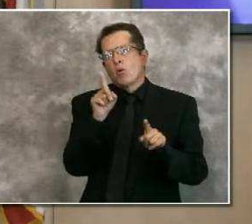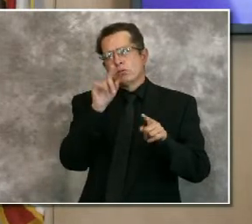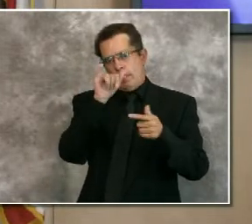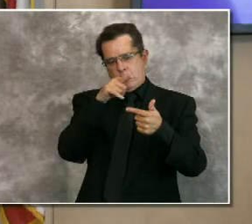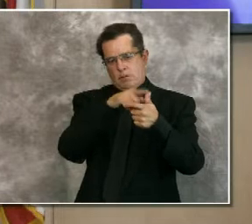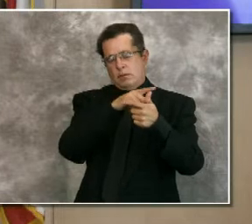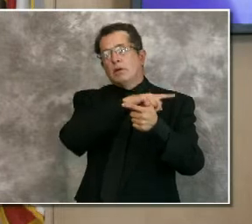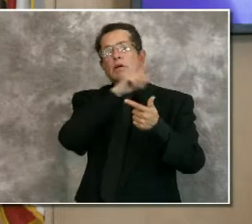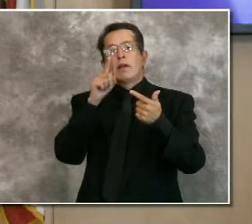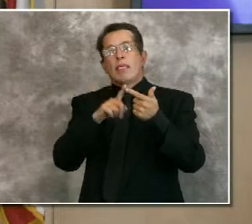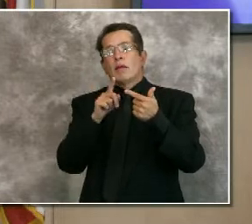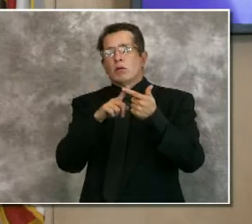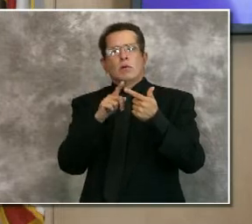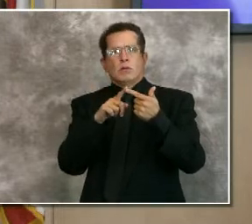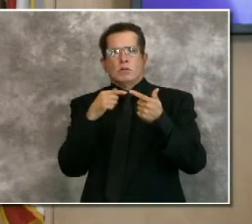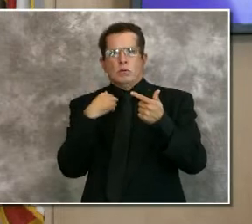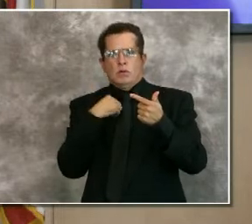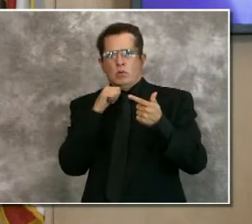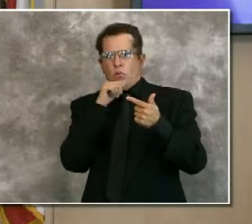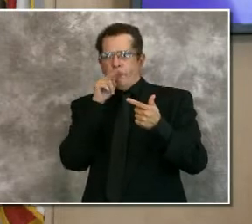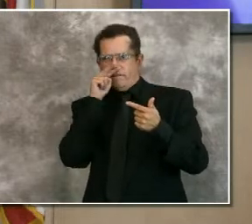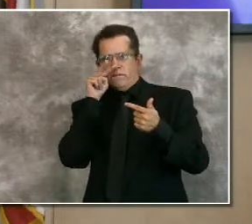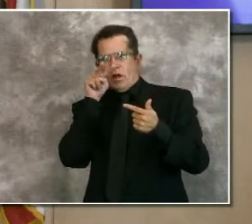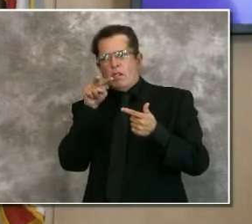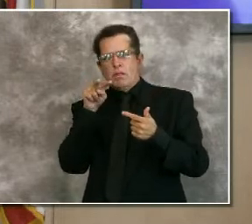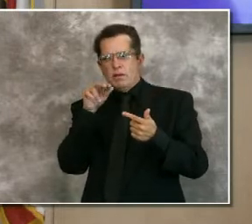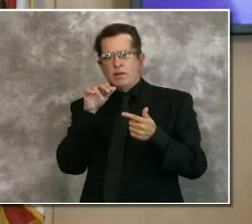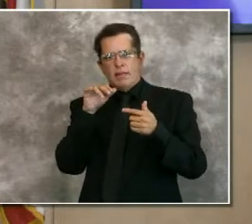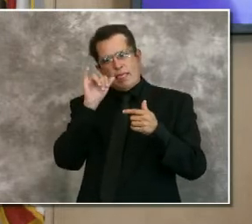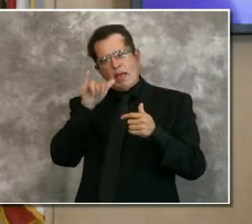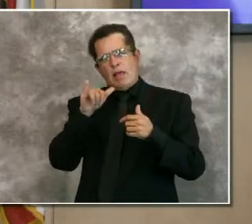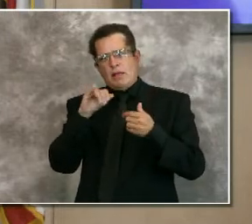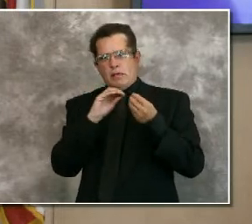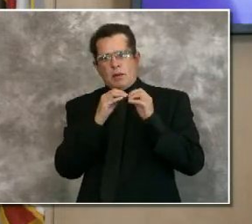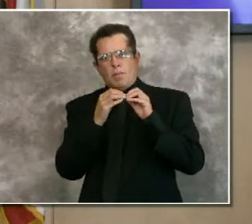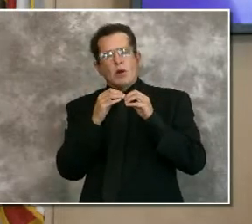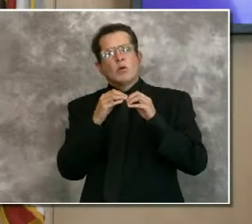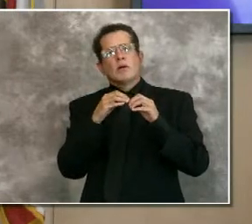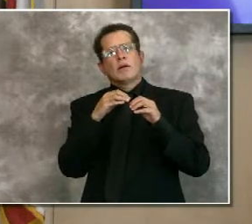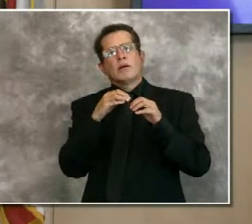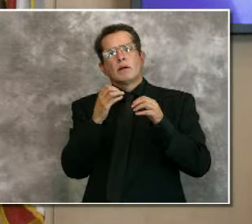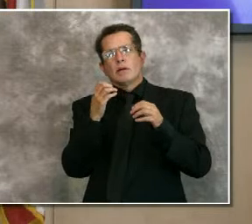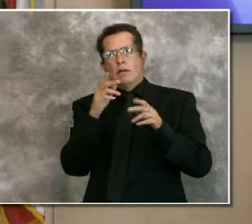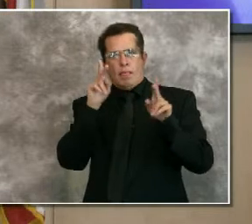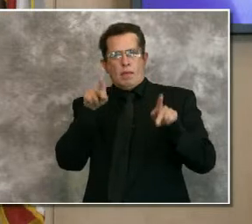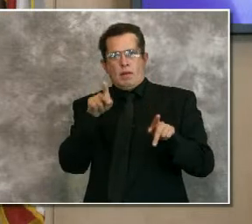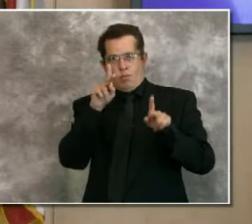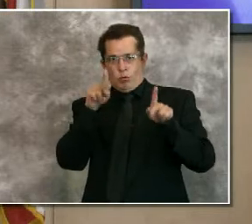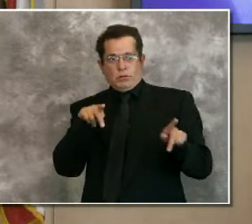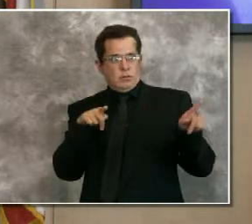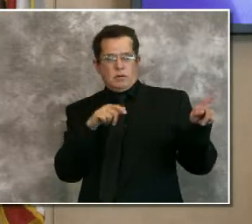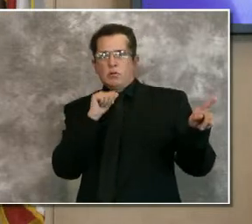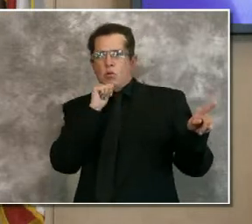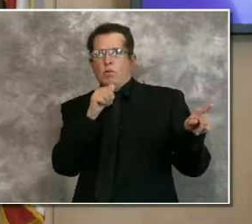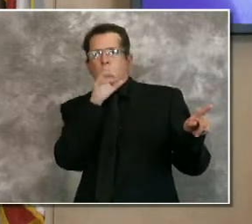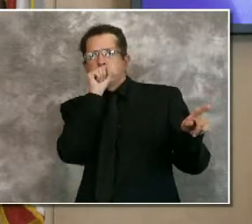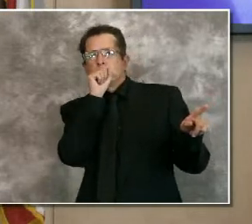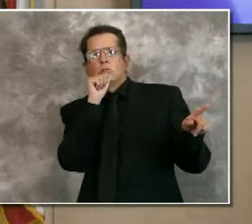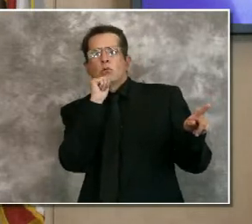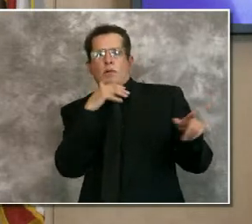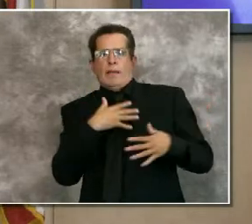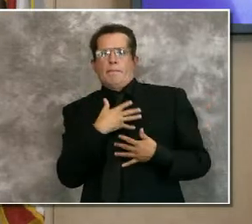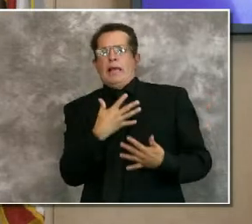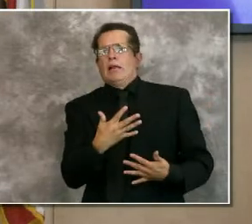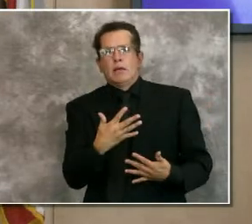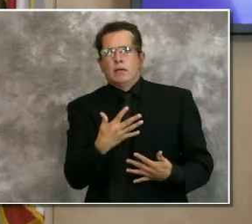don't specifically follow that metric, that is to say the number of people who aren't giving us any close